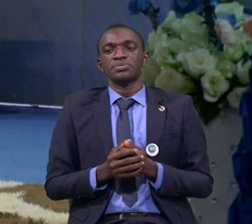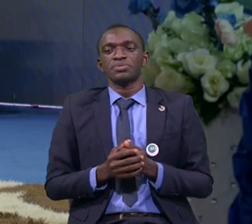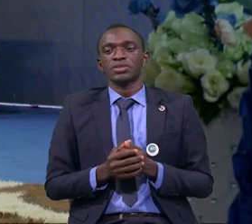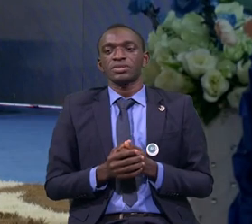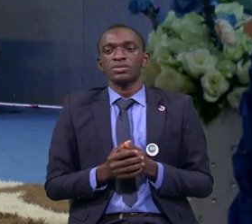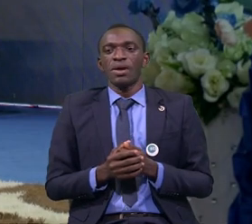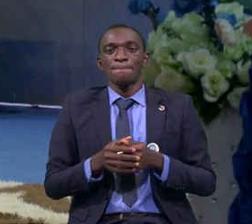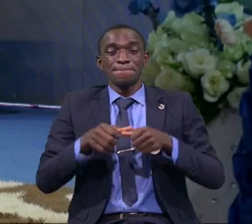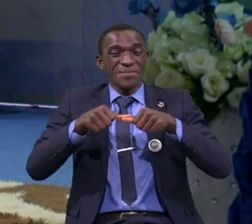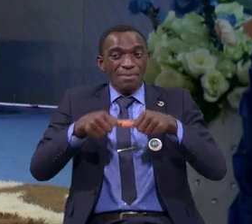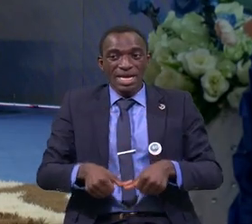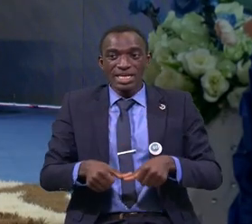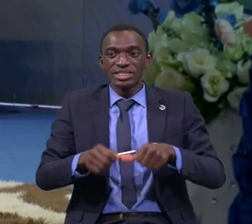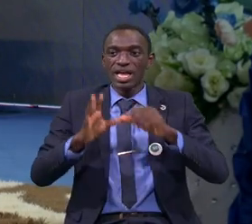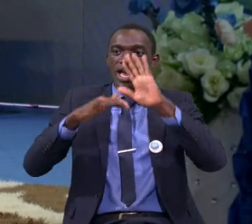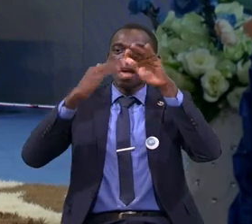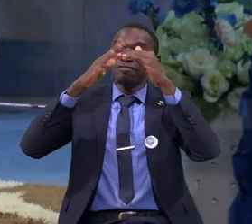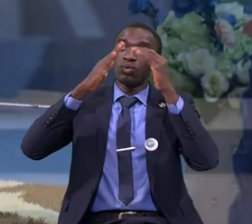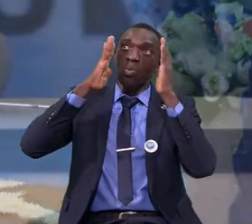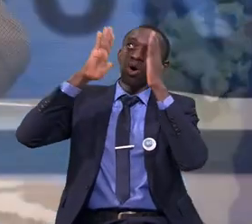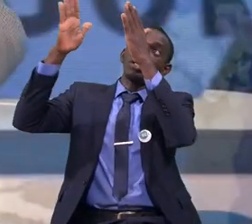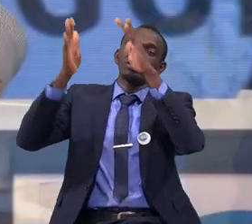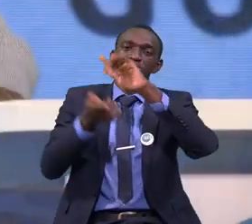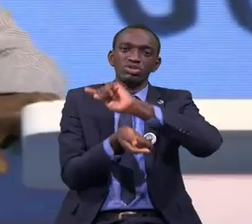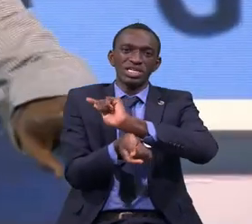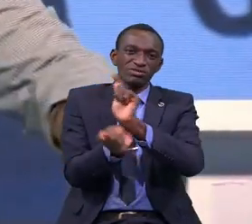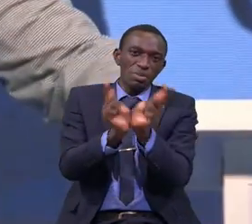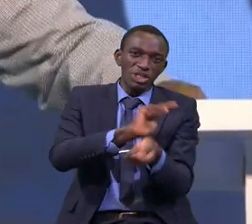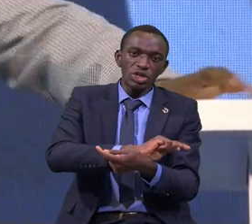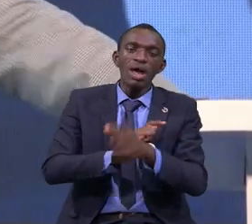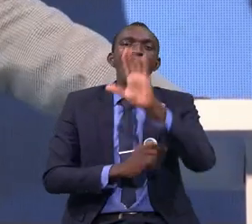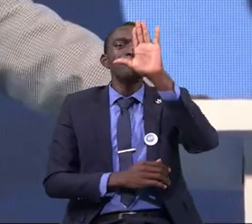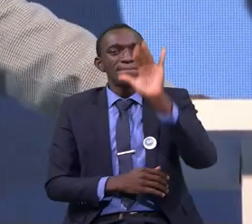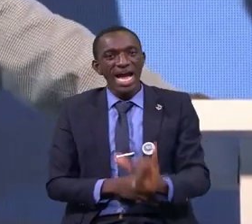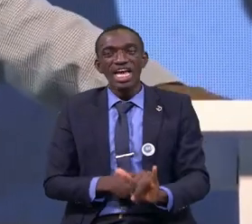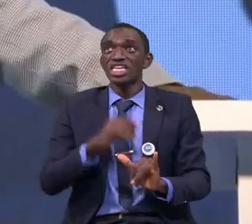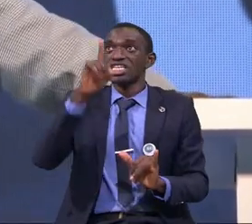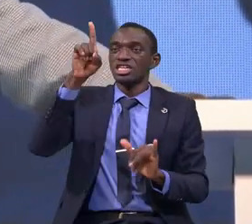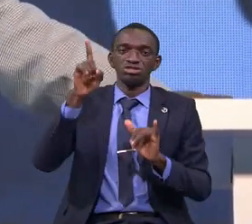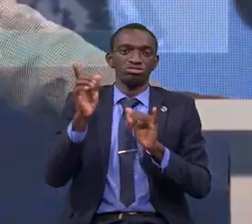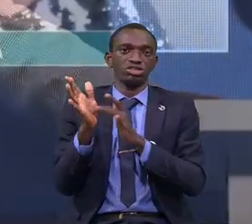Permanent heavenward transformation by the unchangeable Christ.